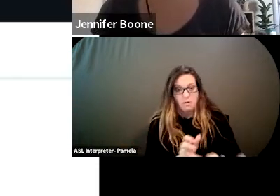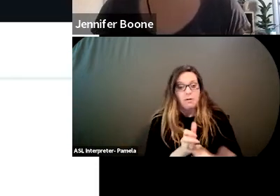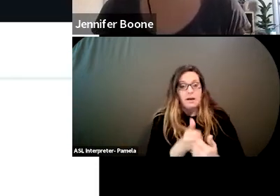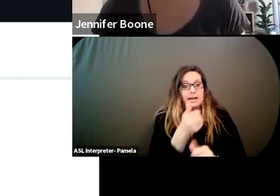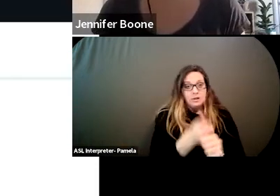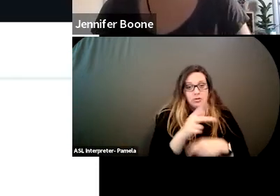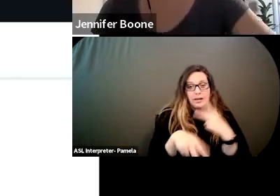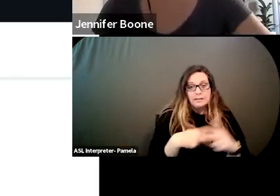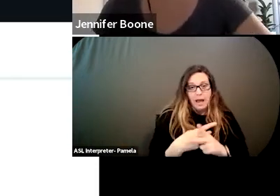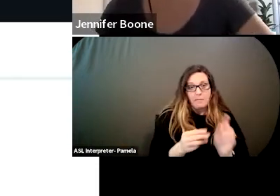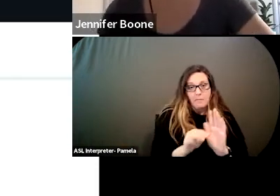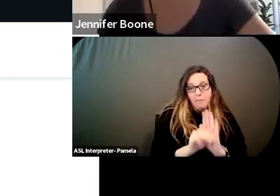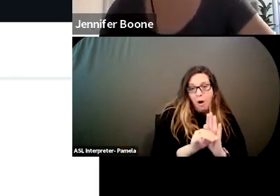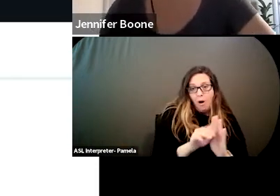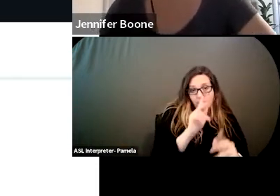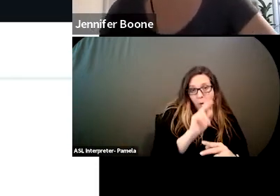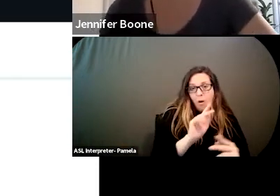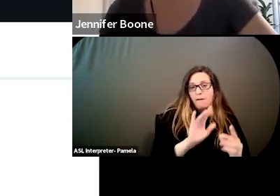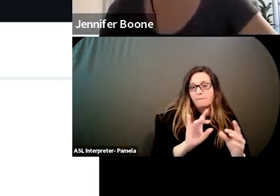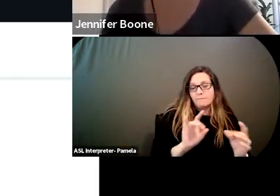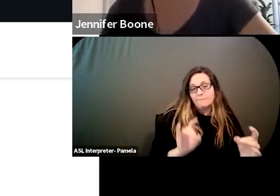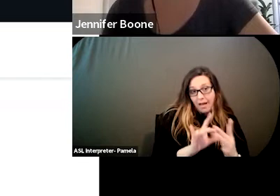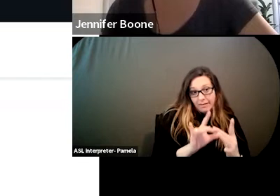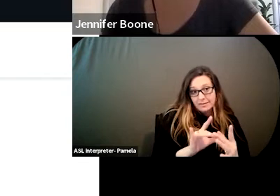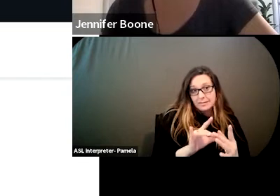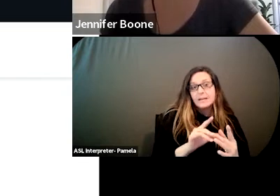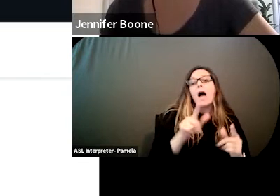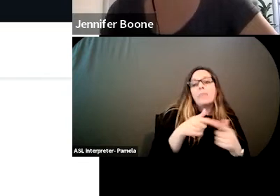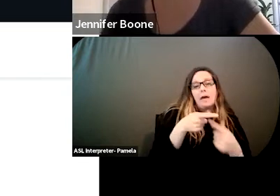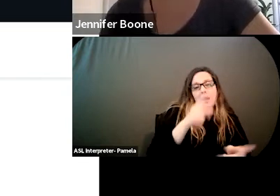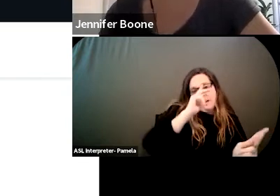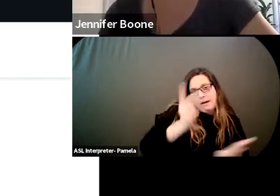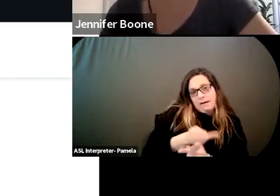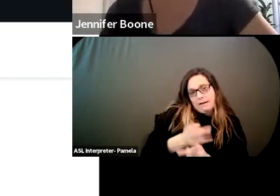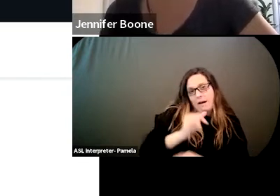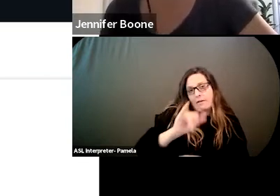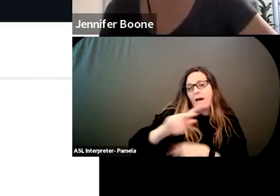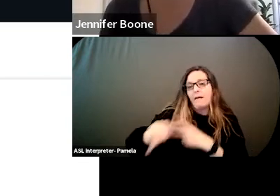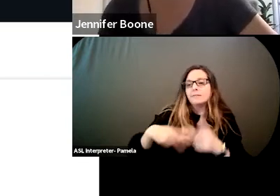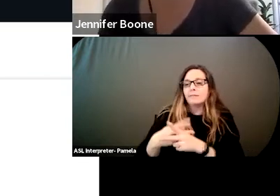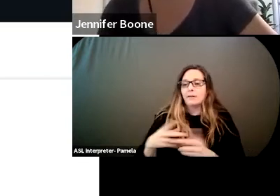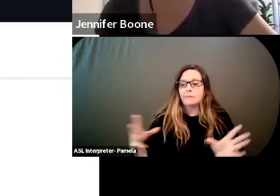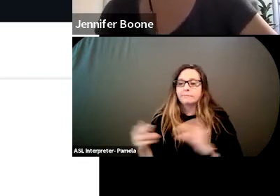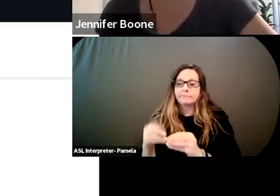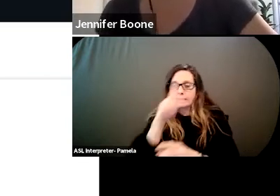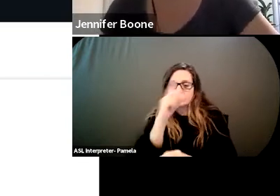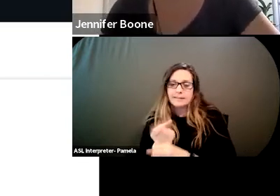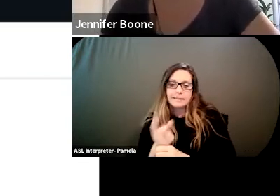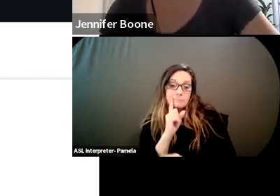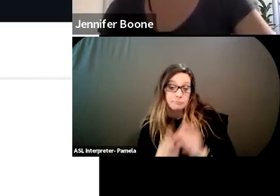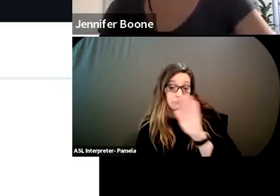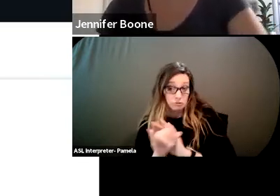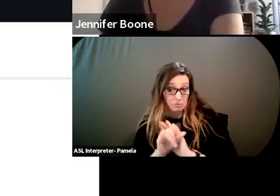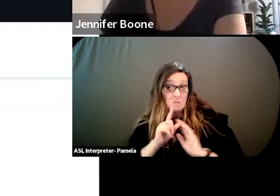each model, the variables of interest were the types of anti-LGBT violence that I had previously mentioned. So after fitting the